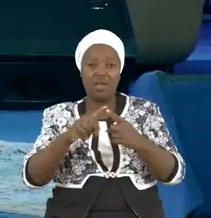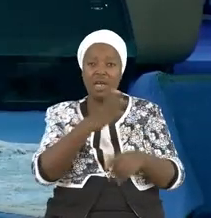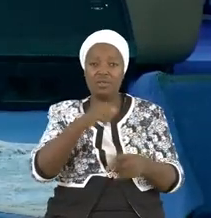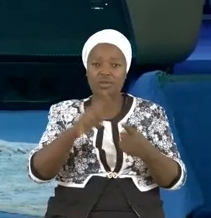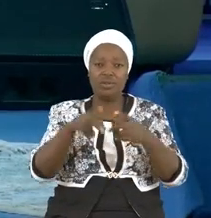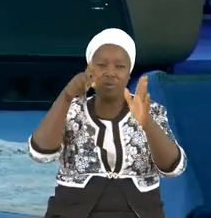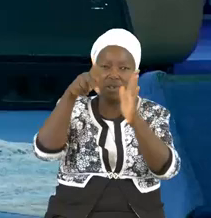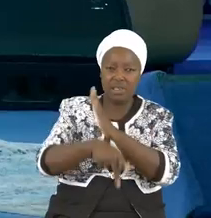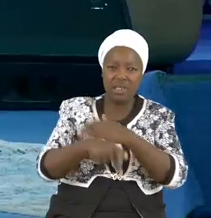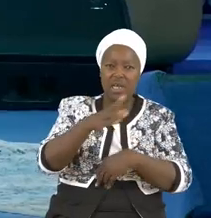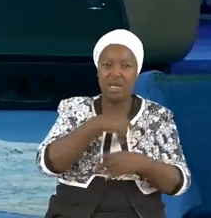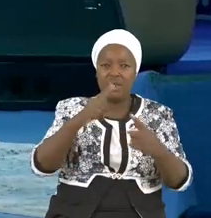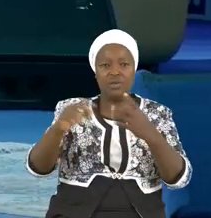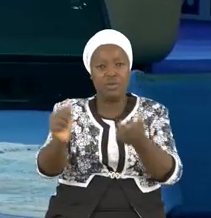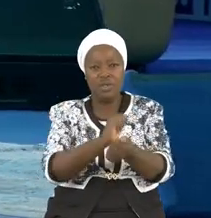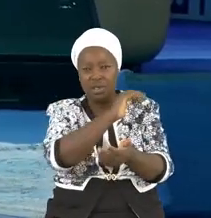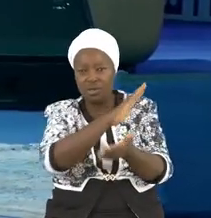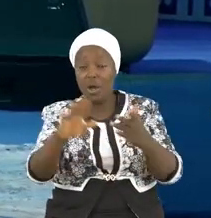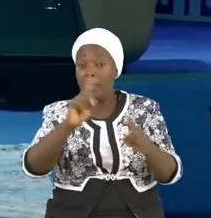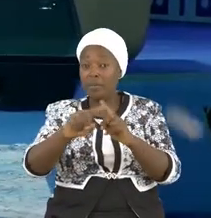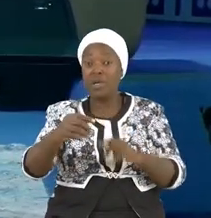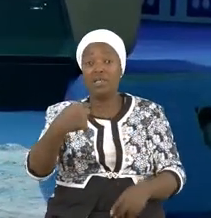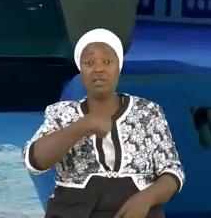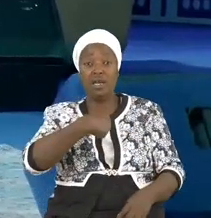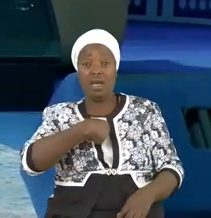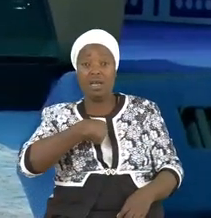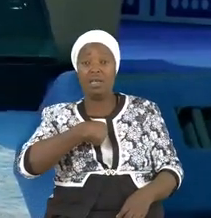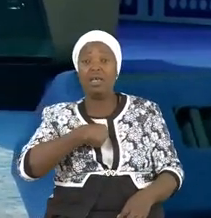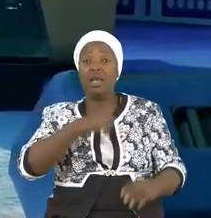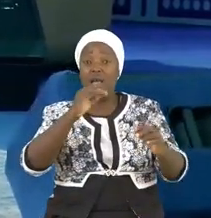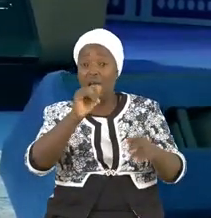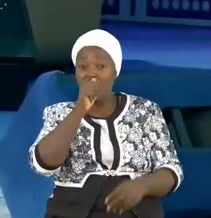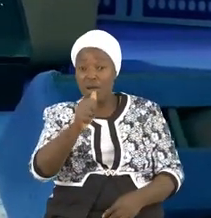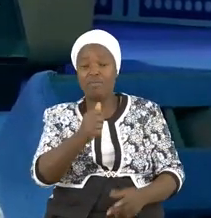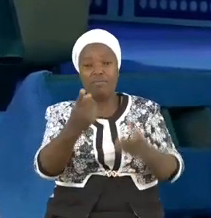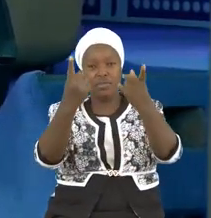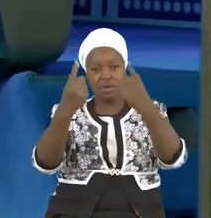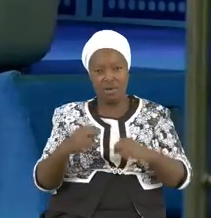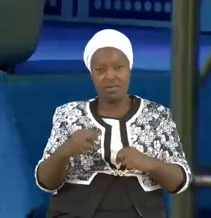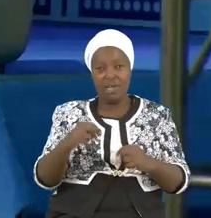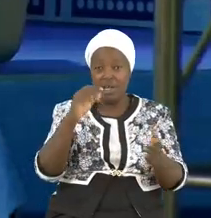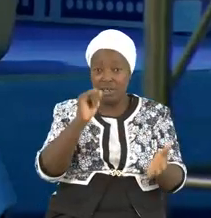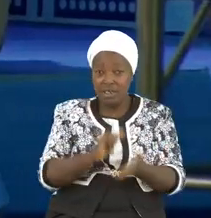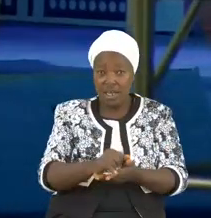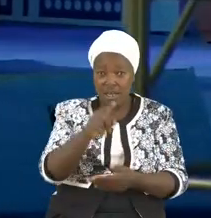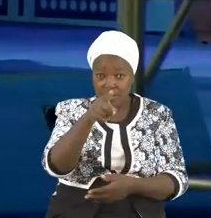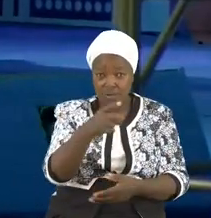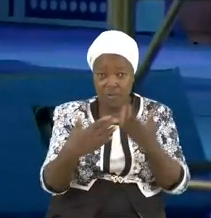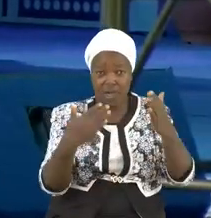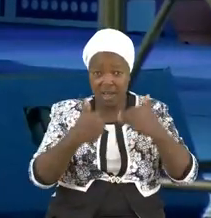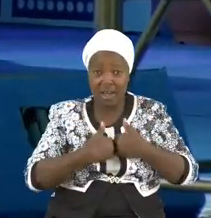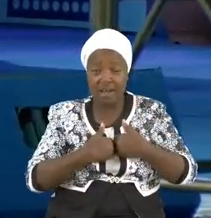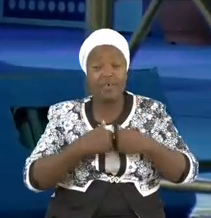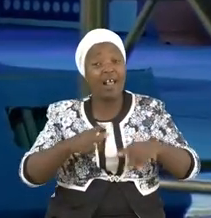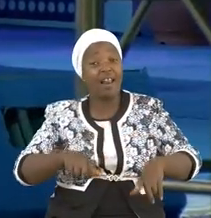to destroy, but I am come that you might have life